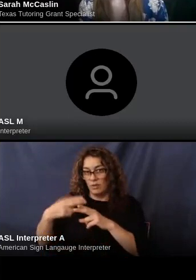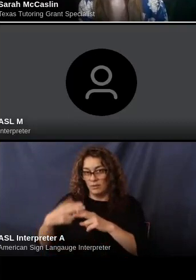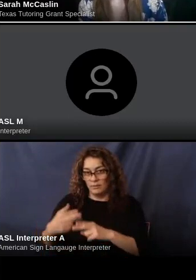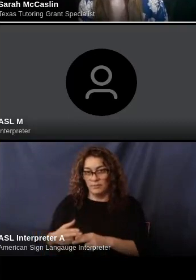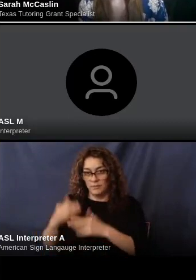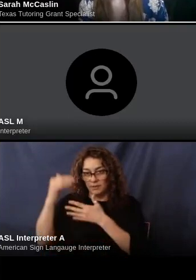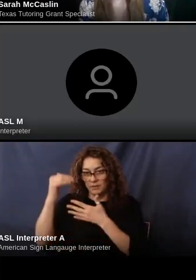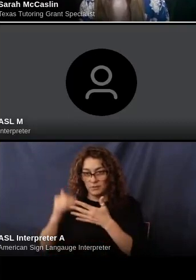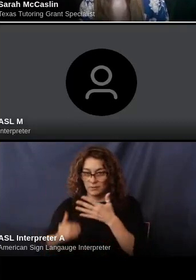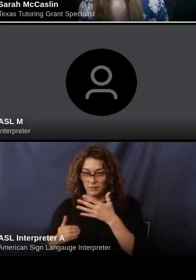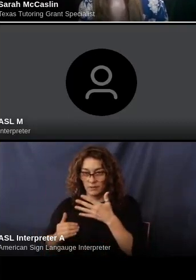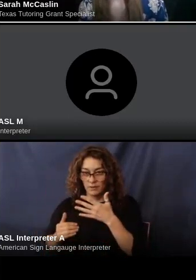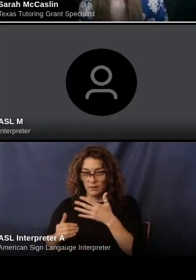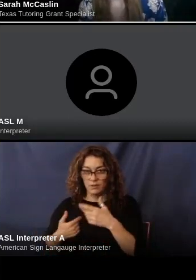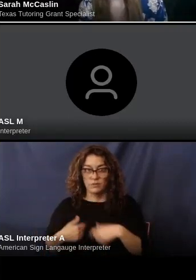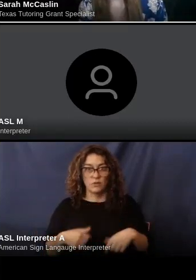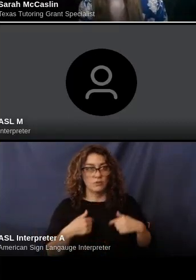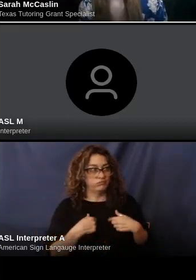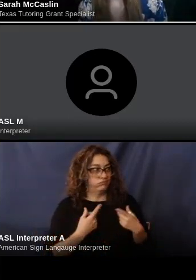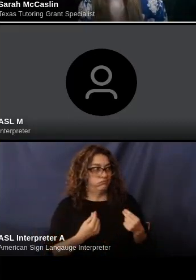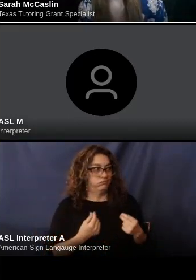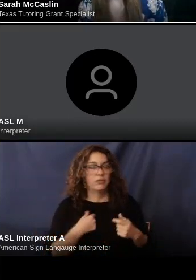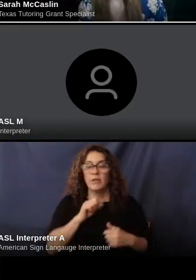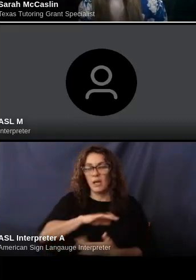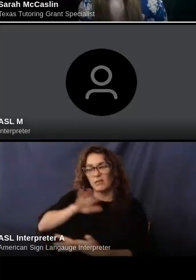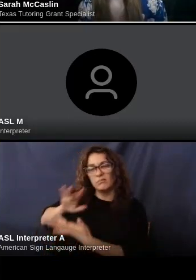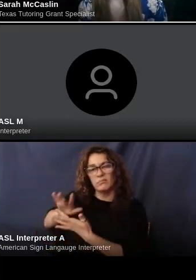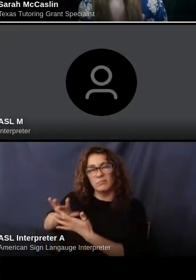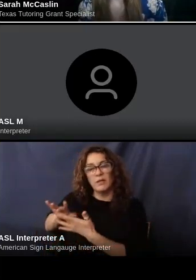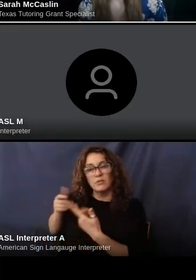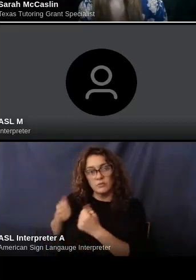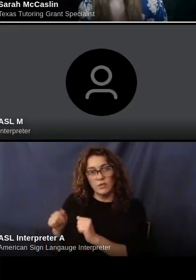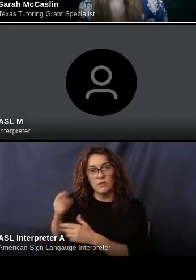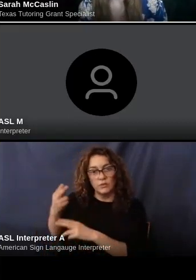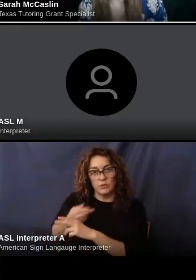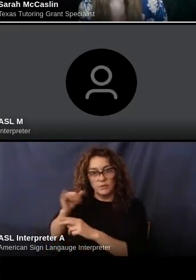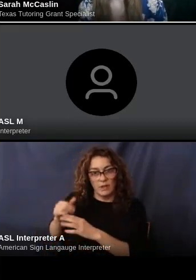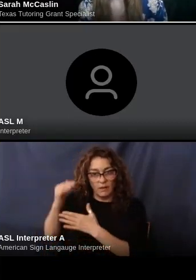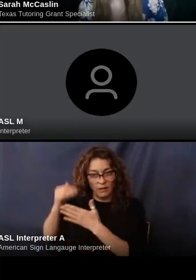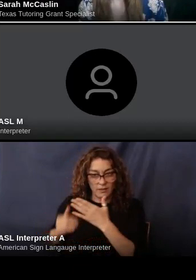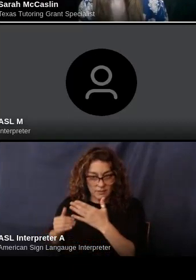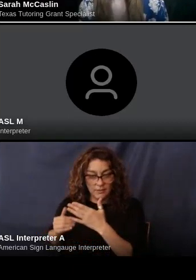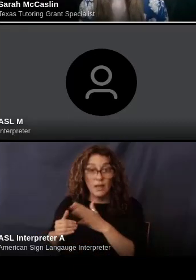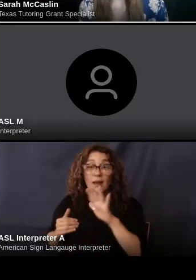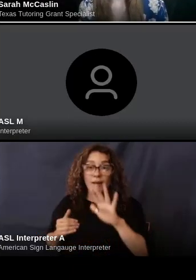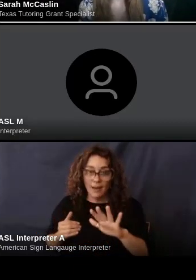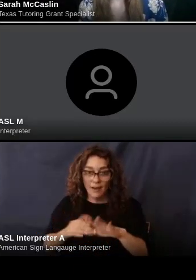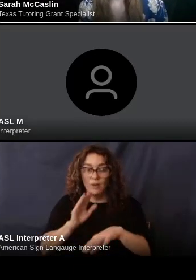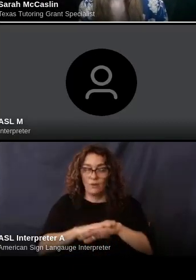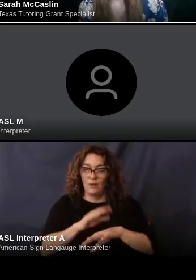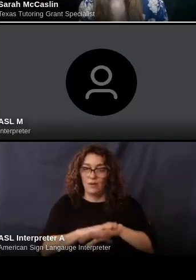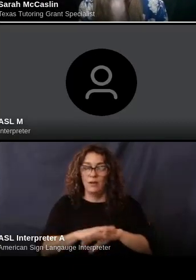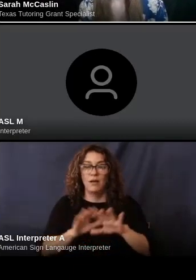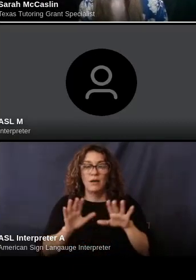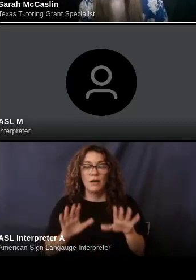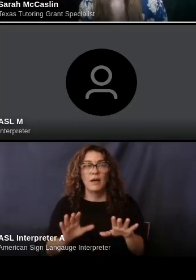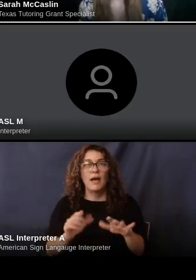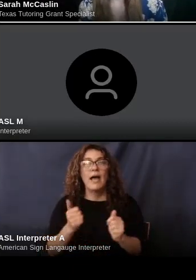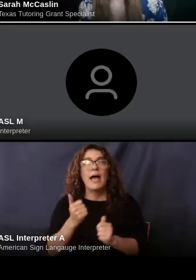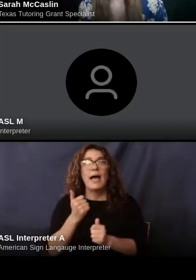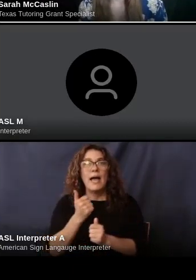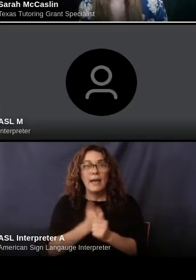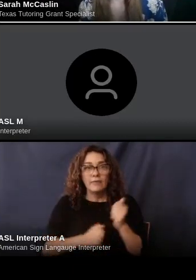of recruitment efforts. Now, this doesn't mean that every single ESC has found